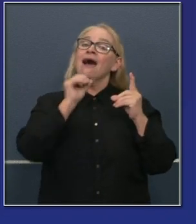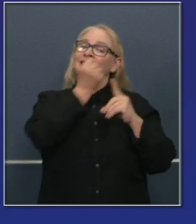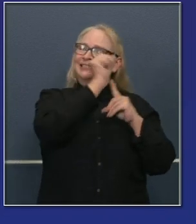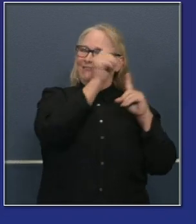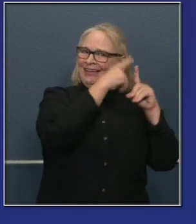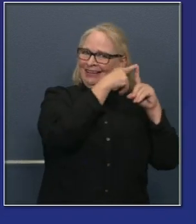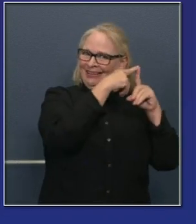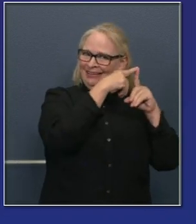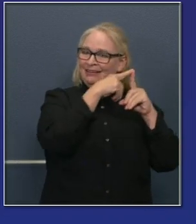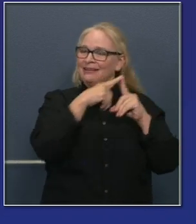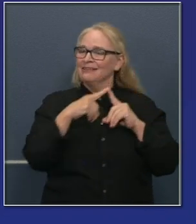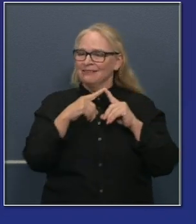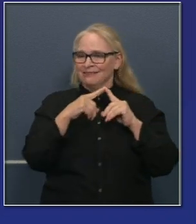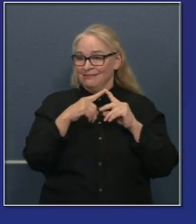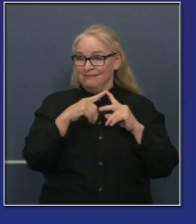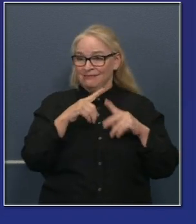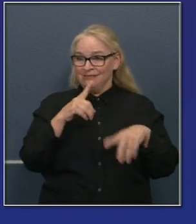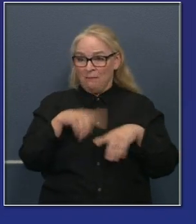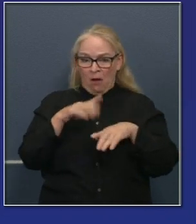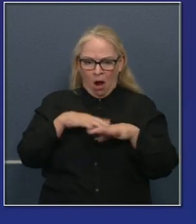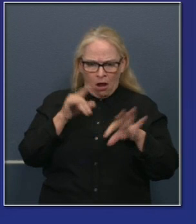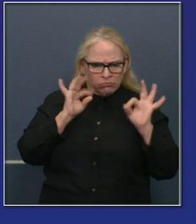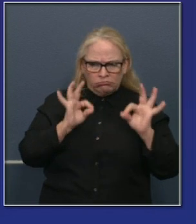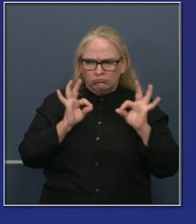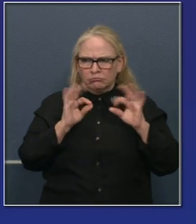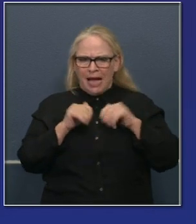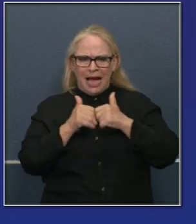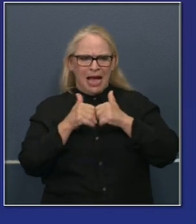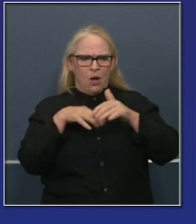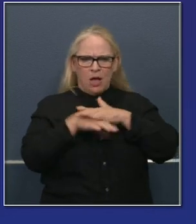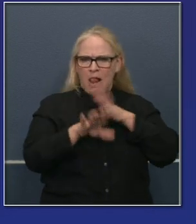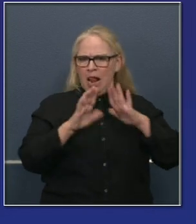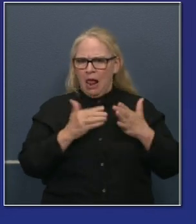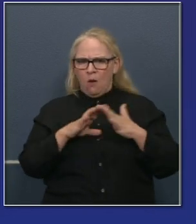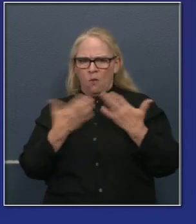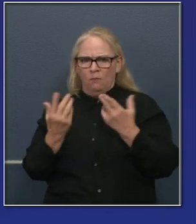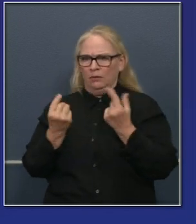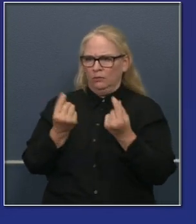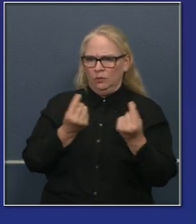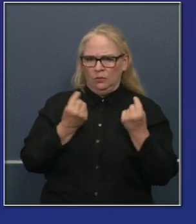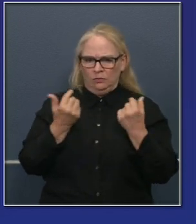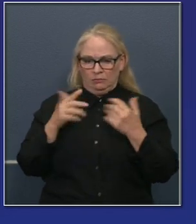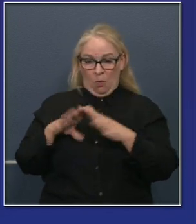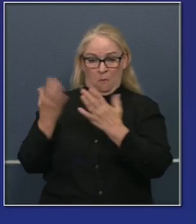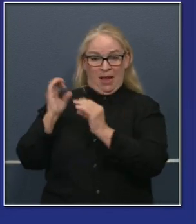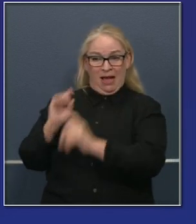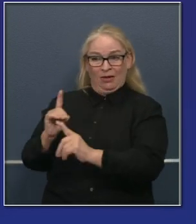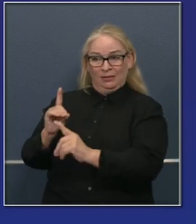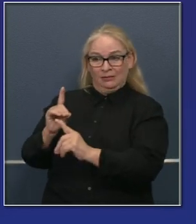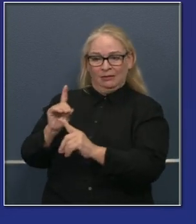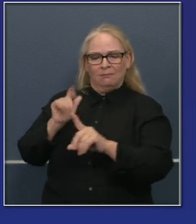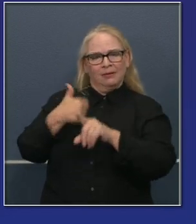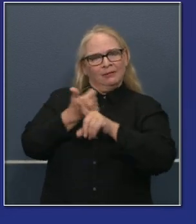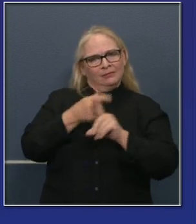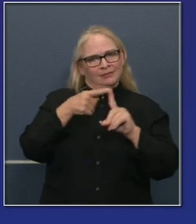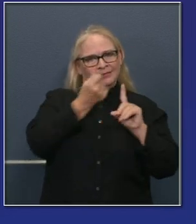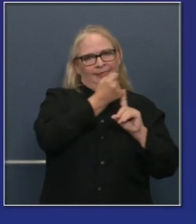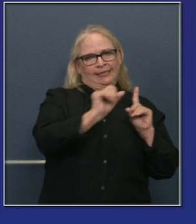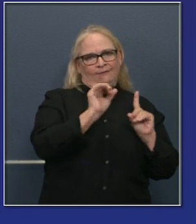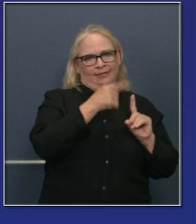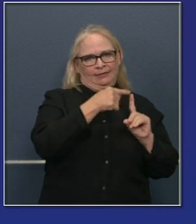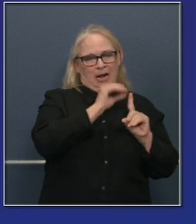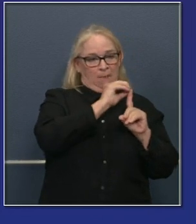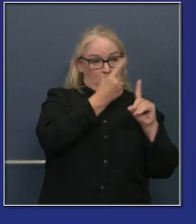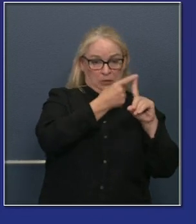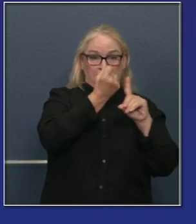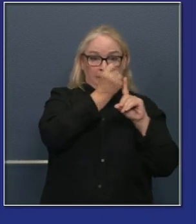ultimately make the determination of how we go about educating our kids as we move into the fall and we work our way through